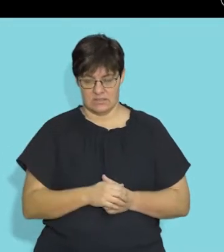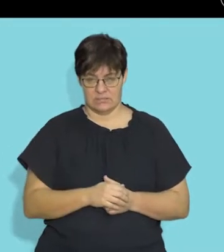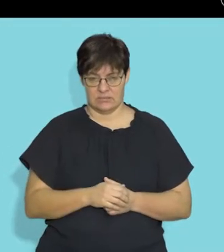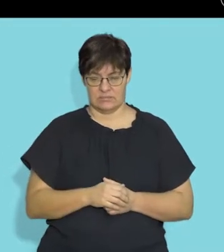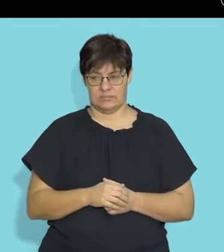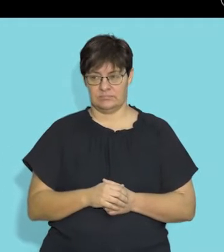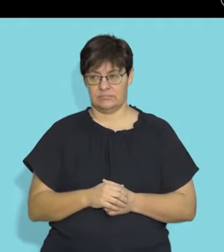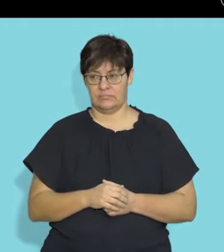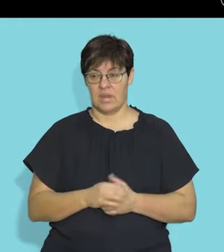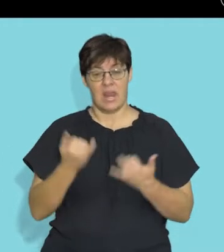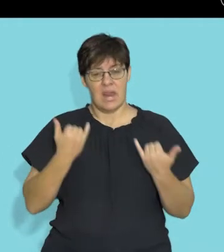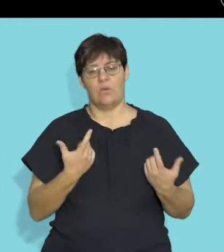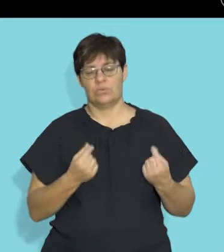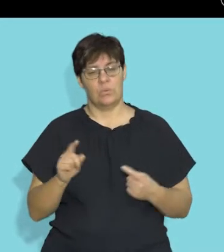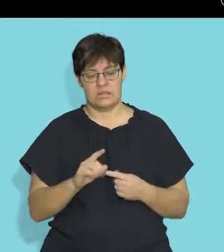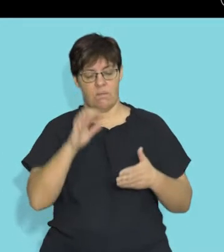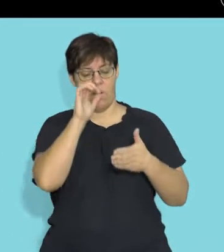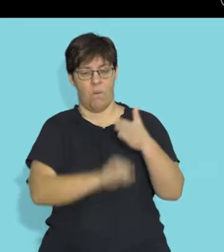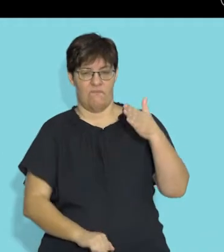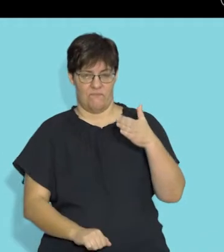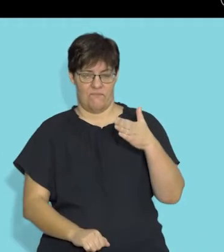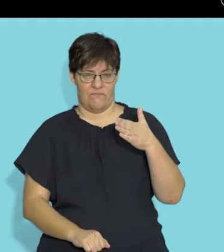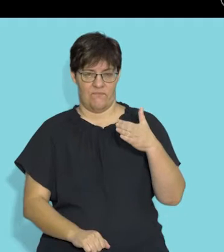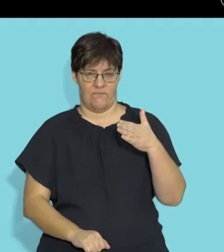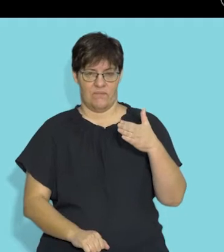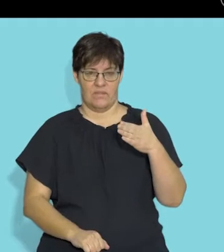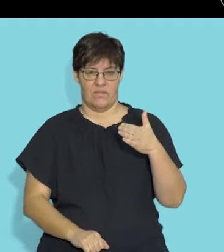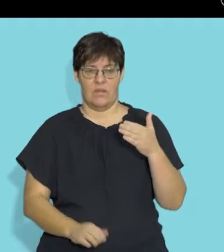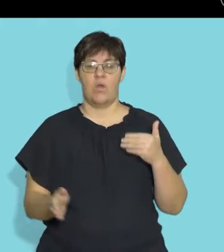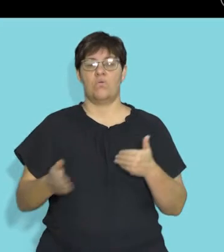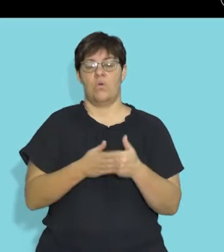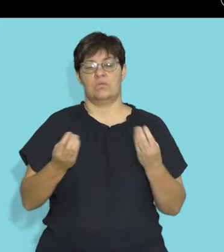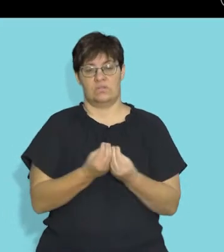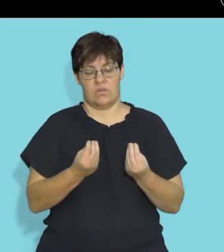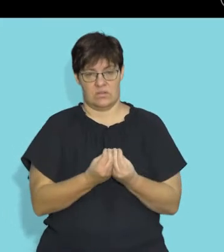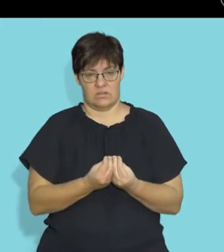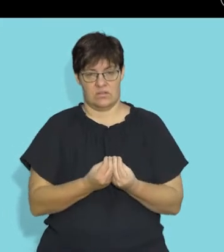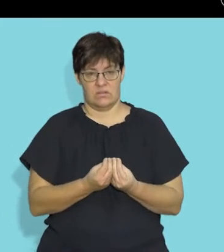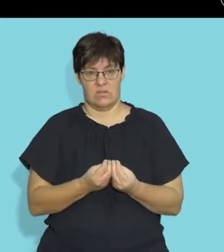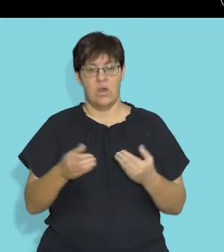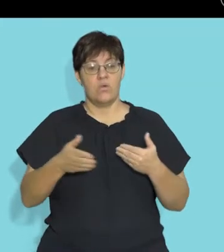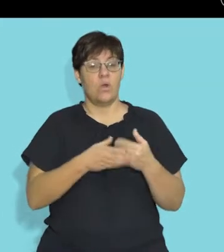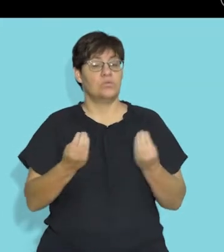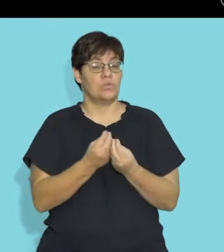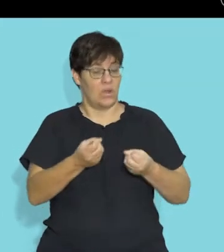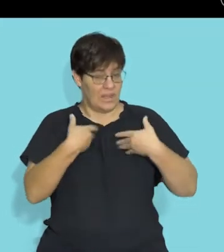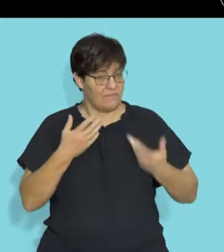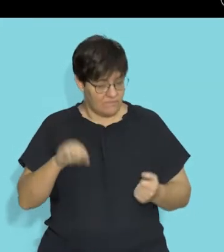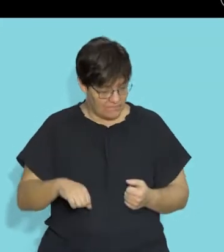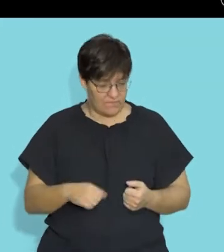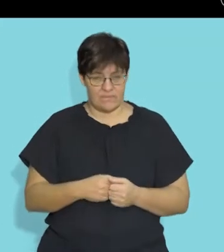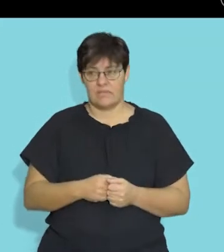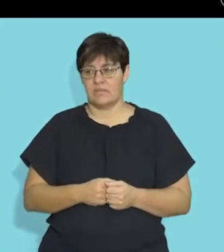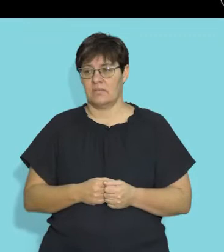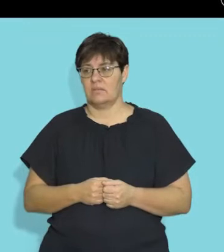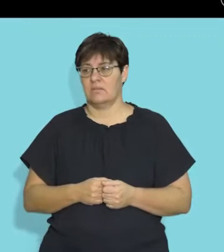538,500. What I do now, I subtract my closing stock. Was my closing stock given to me? Yes, it